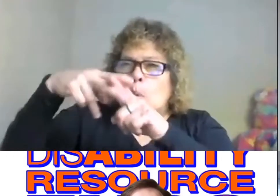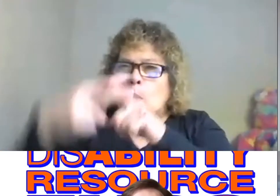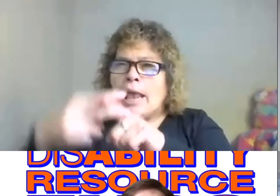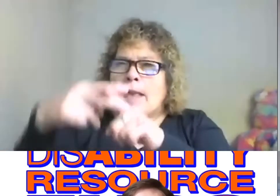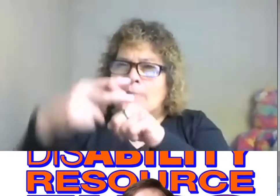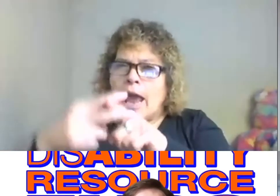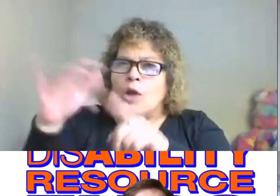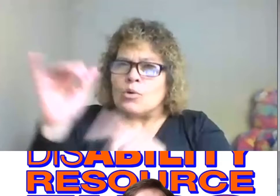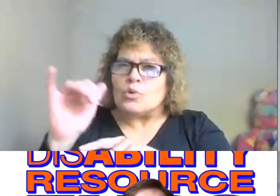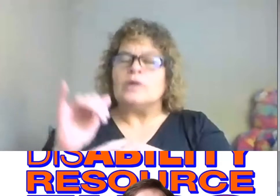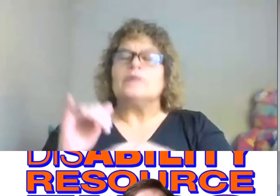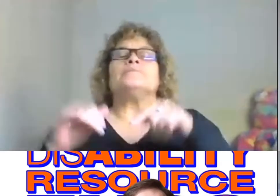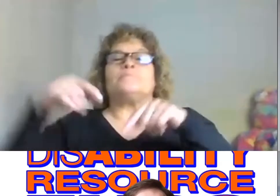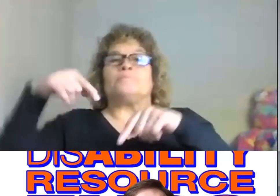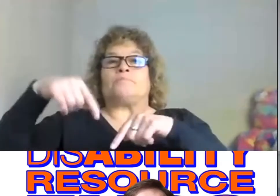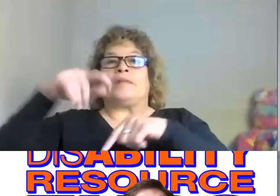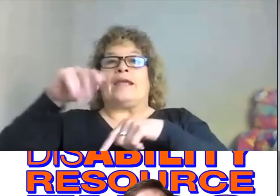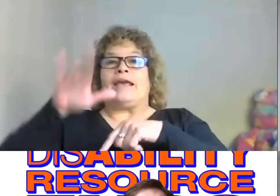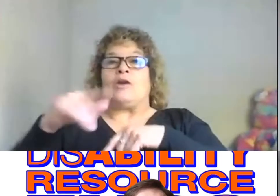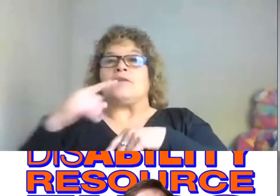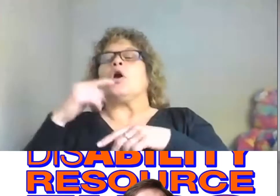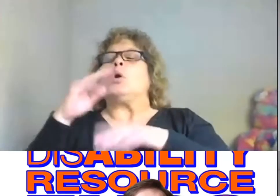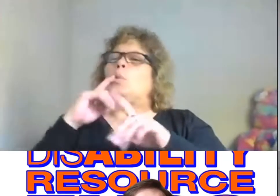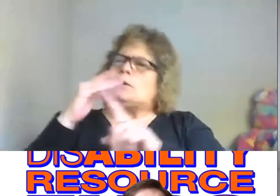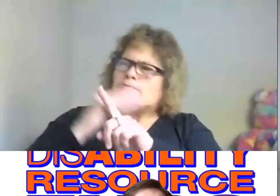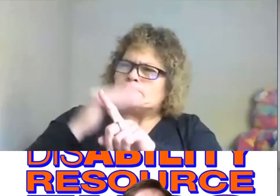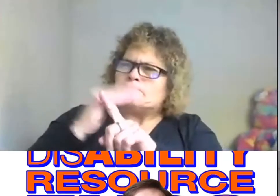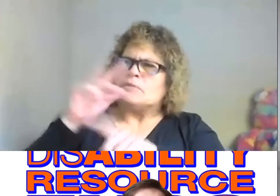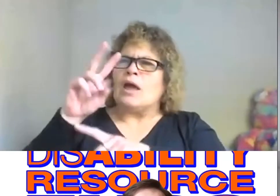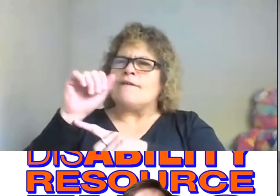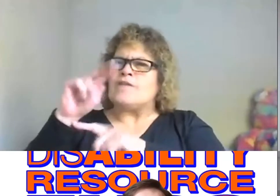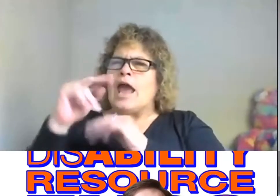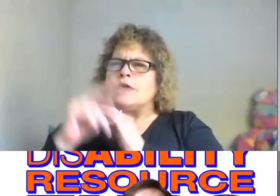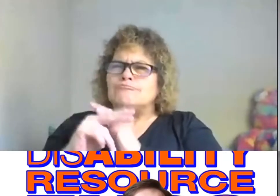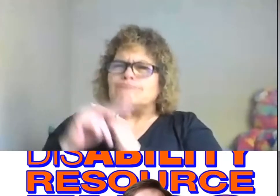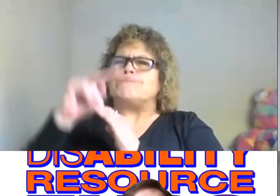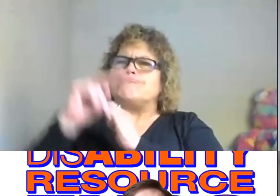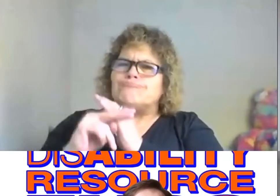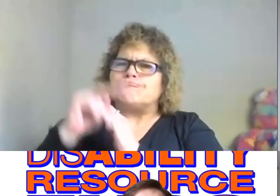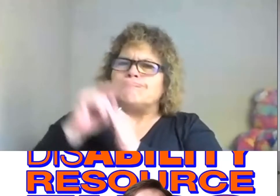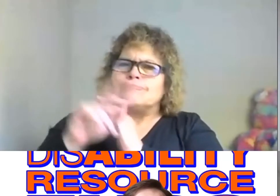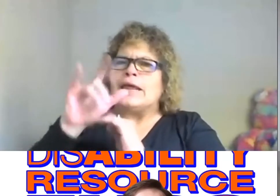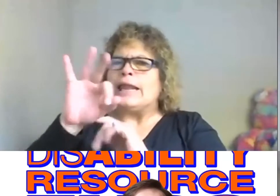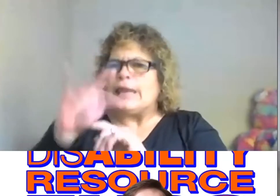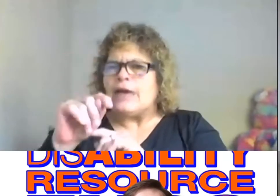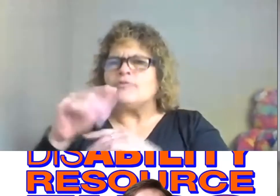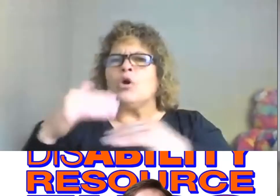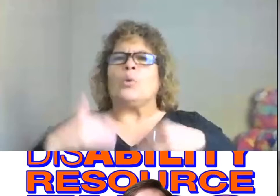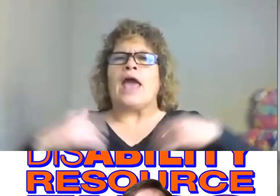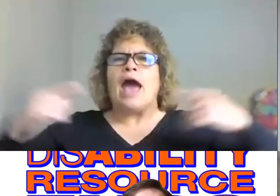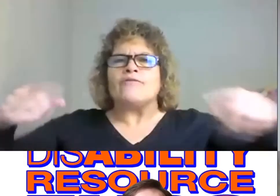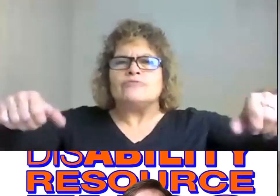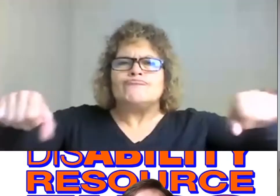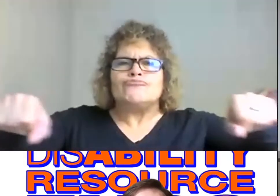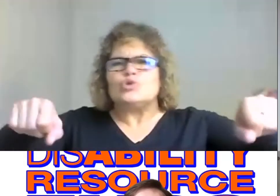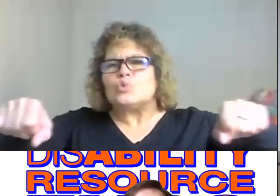sir. We'll repair vans, we repair lifts. We also have a rehab department that repairs scooters and wheelchairs as